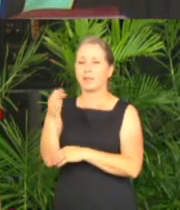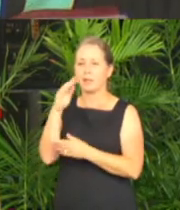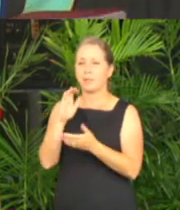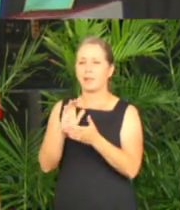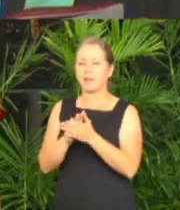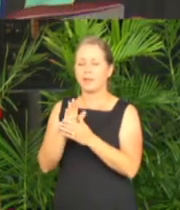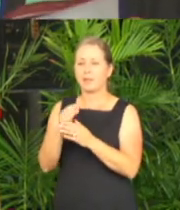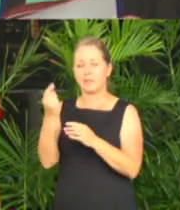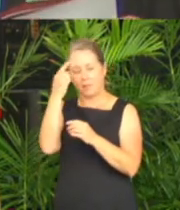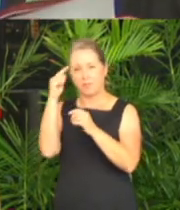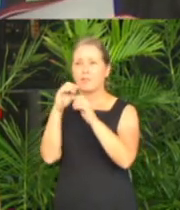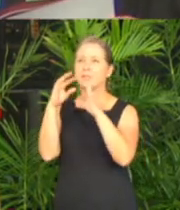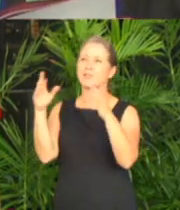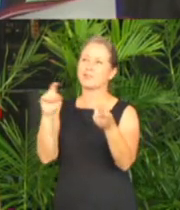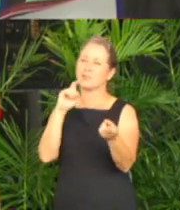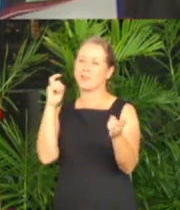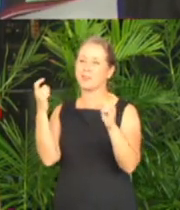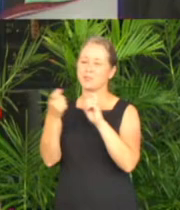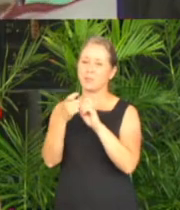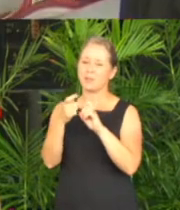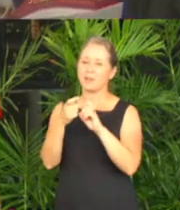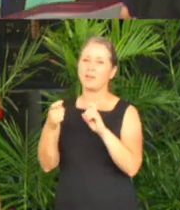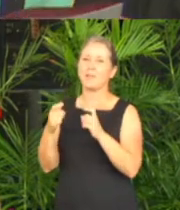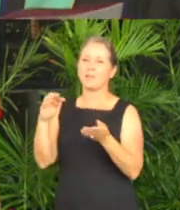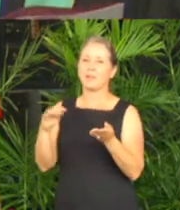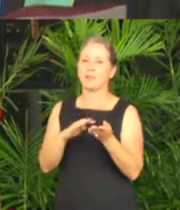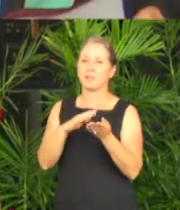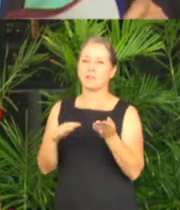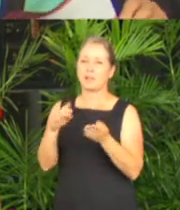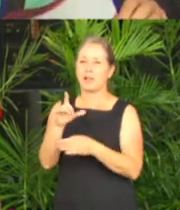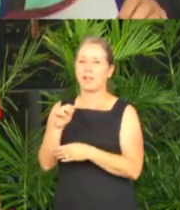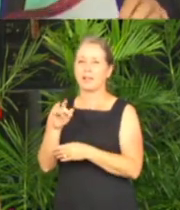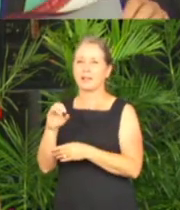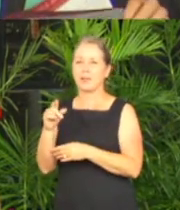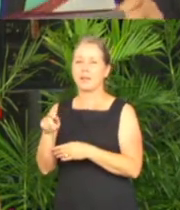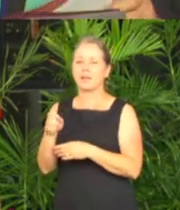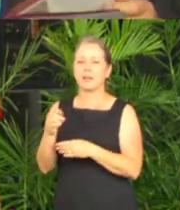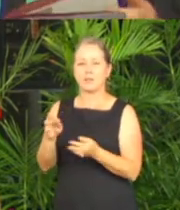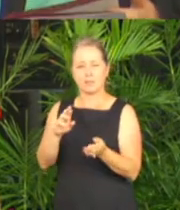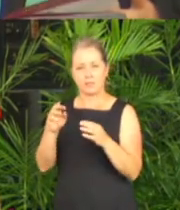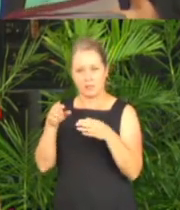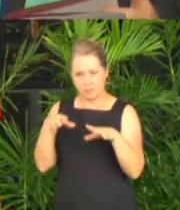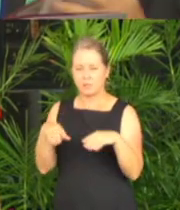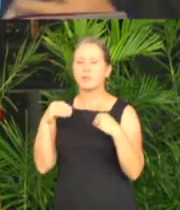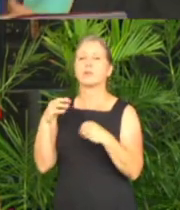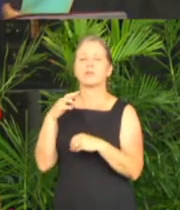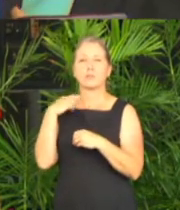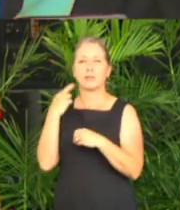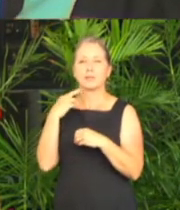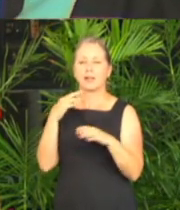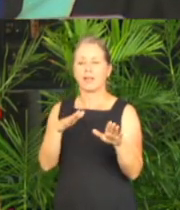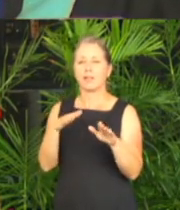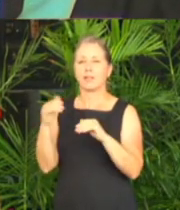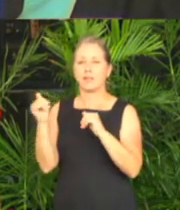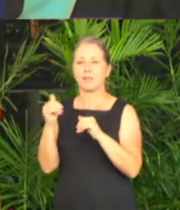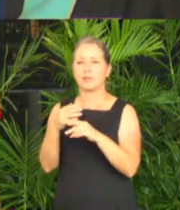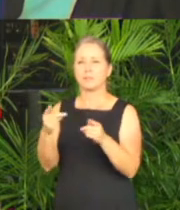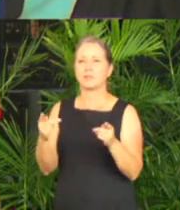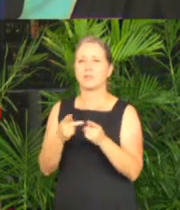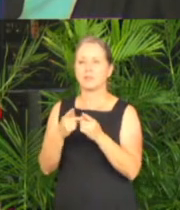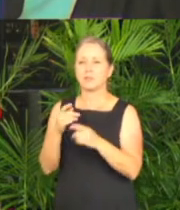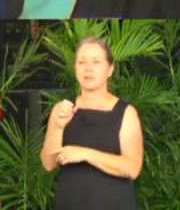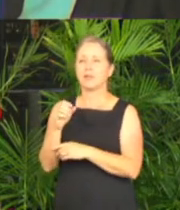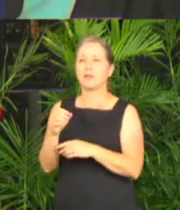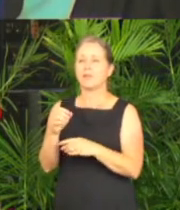in his vision of transforming the coastal landscape and readily took the risk of leaving his position on the board of directors of Standard